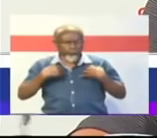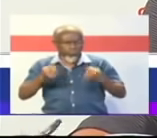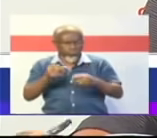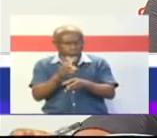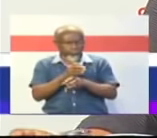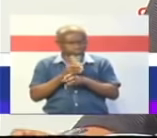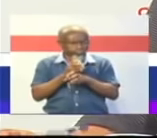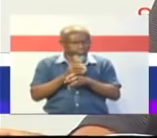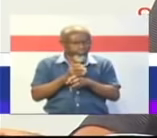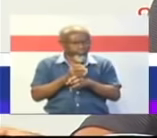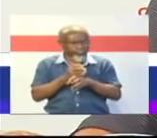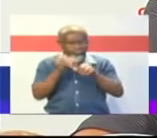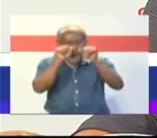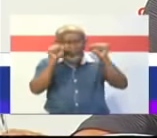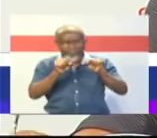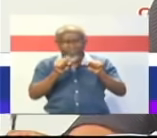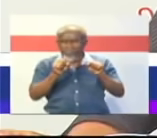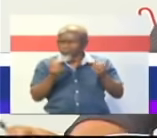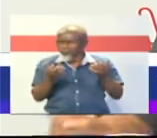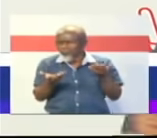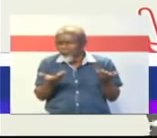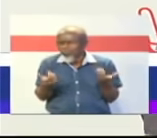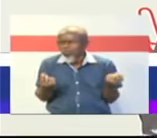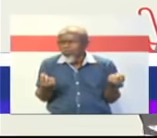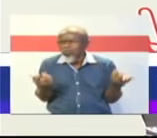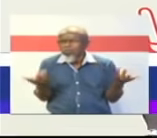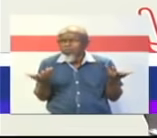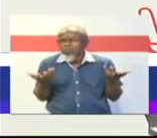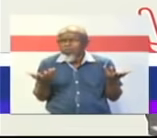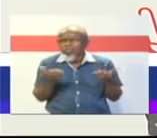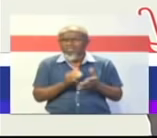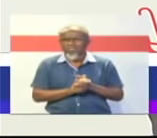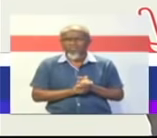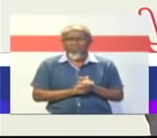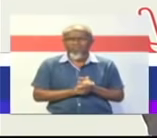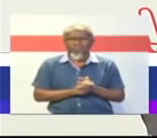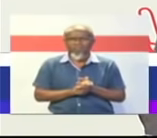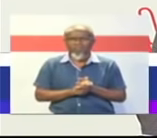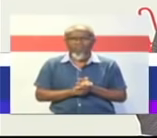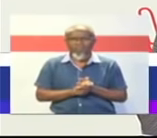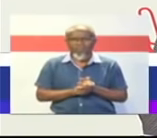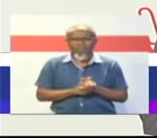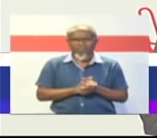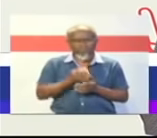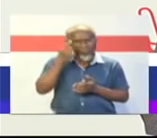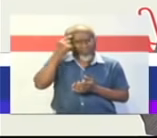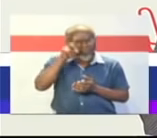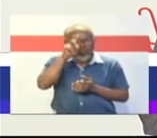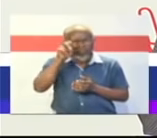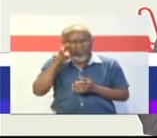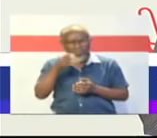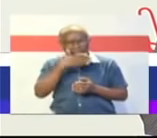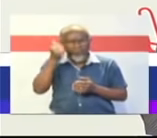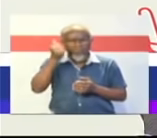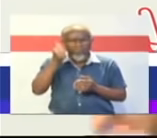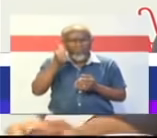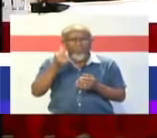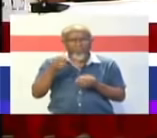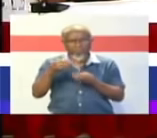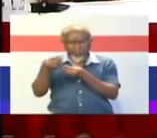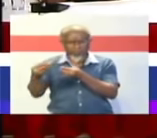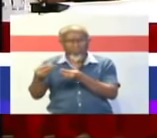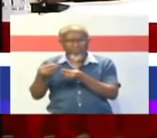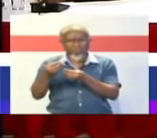these cases? Thank you very much for those questions. I do believe they're probably better posed to Dr.